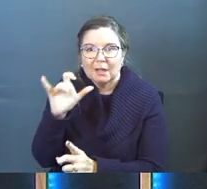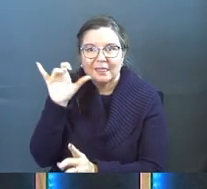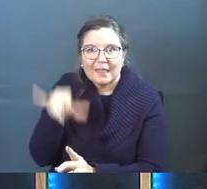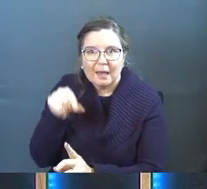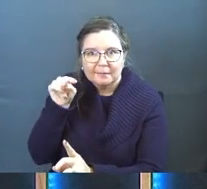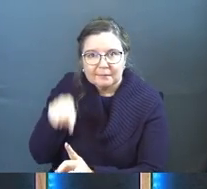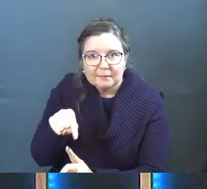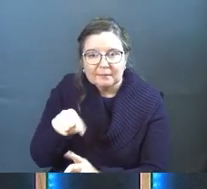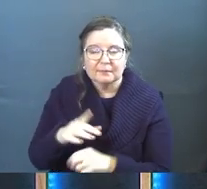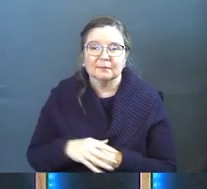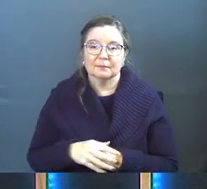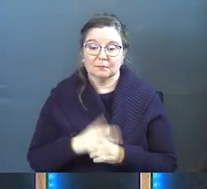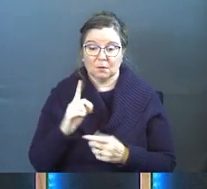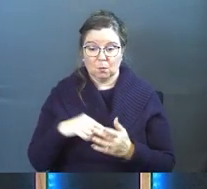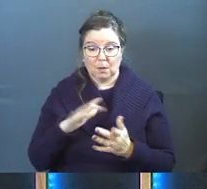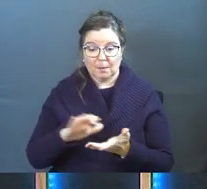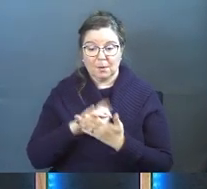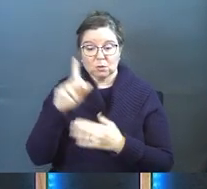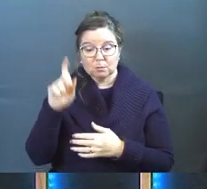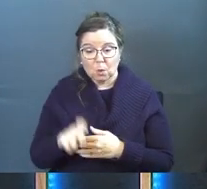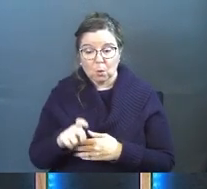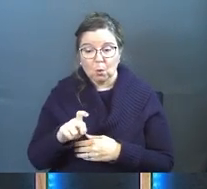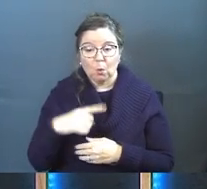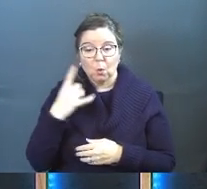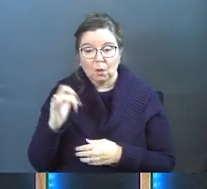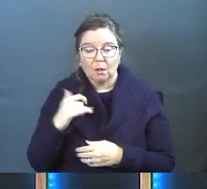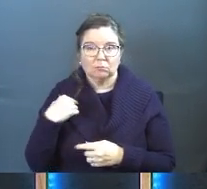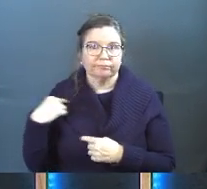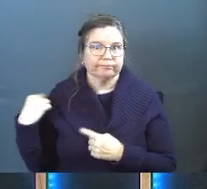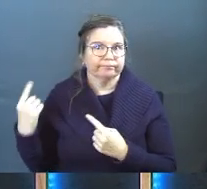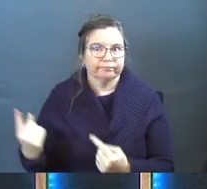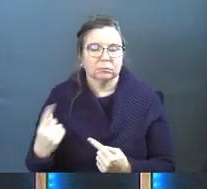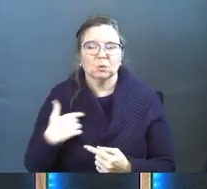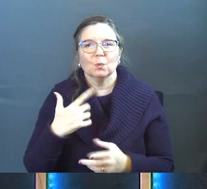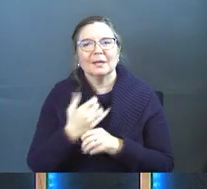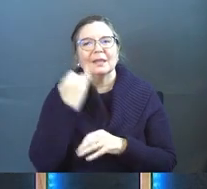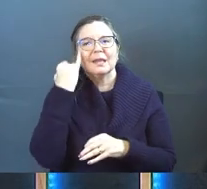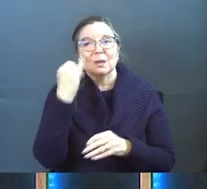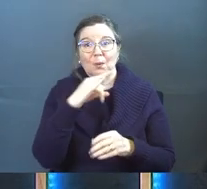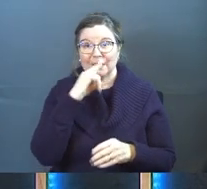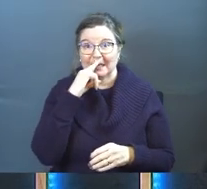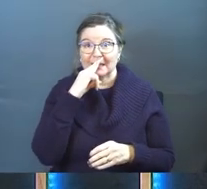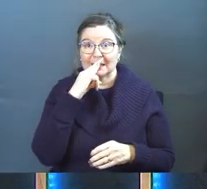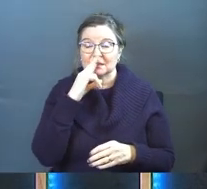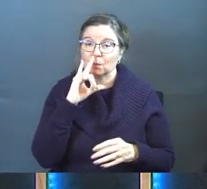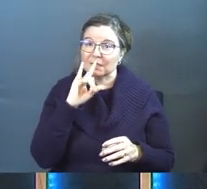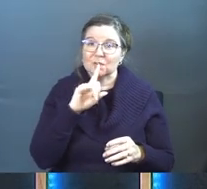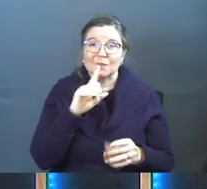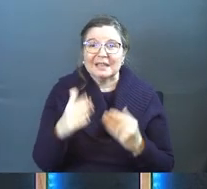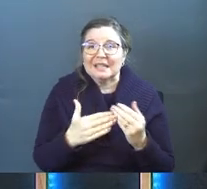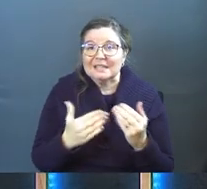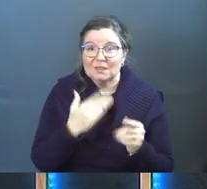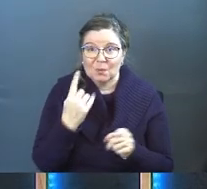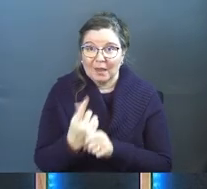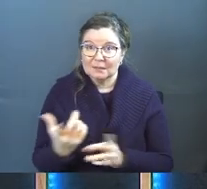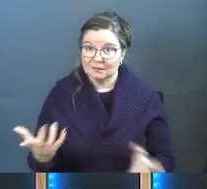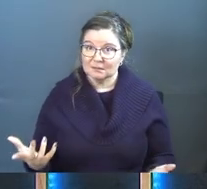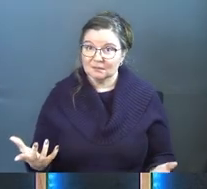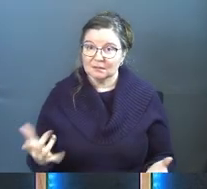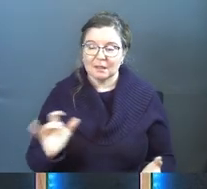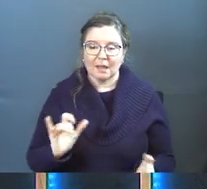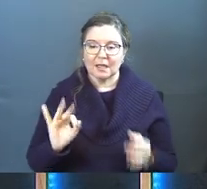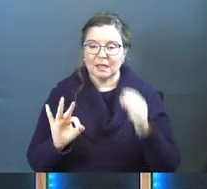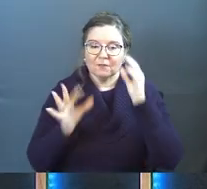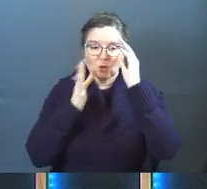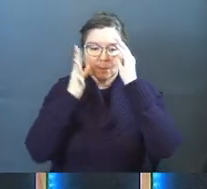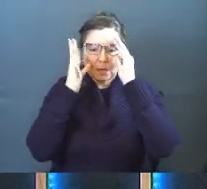to be. And what a marriage was supposed to be all along. See, we get the idea with our kids. With our kids, it's really easy, right?